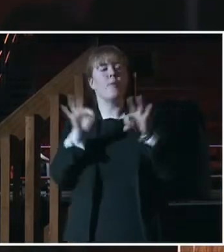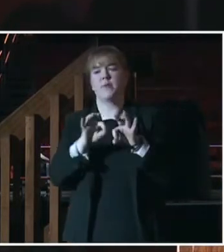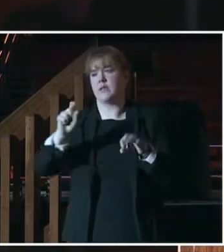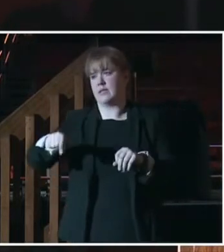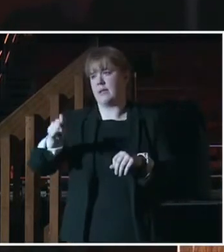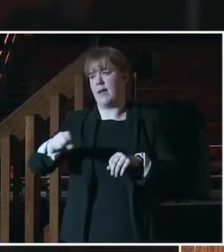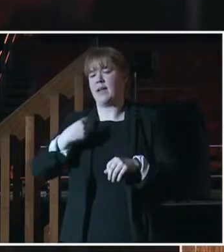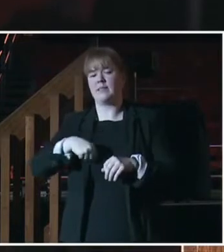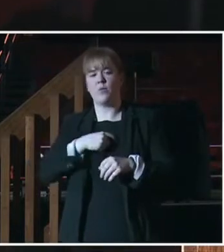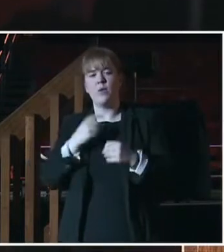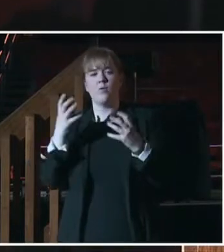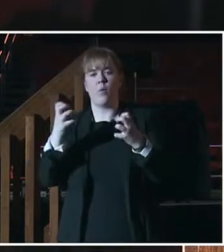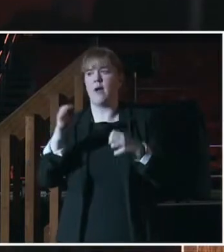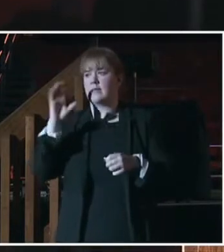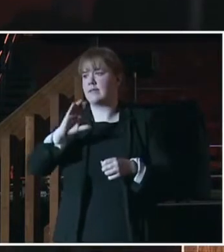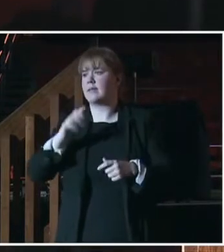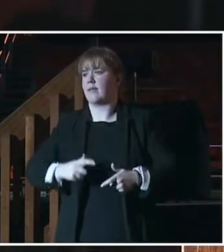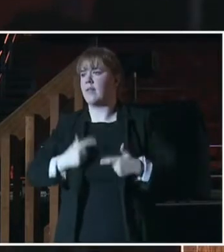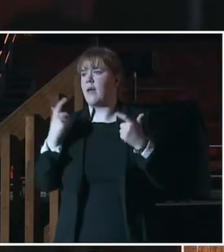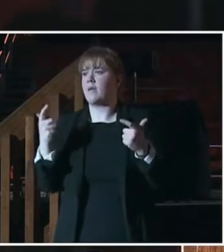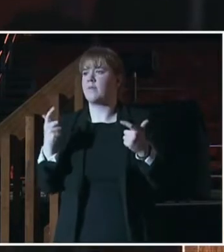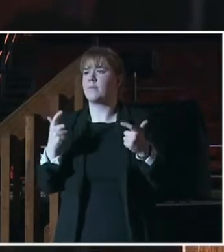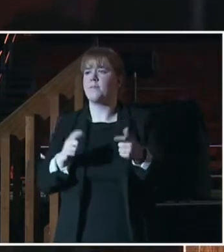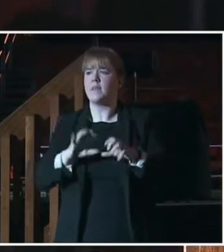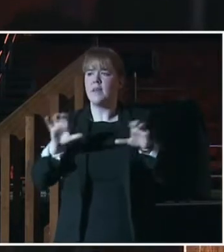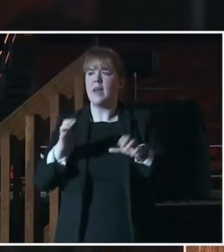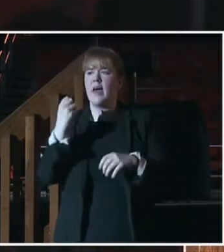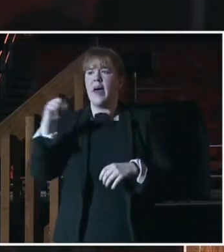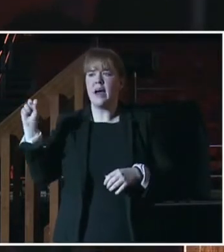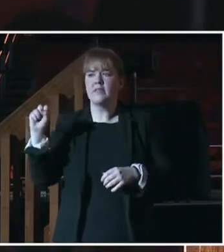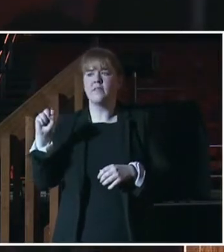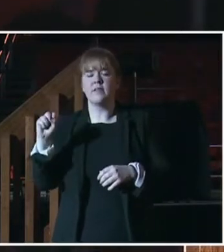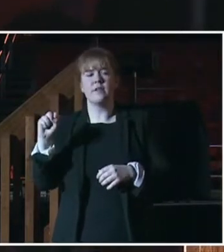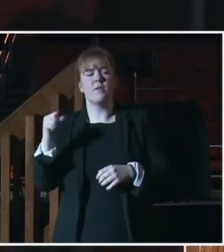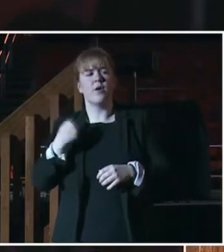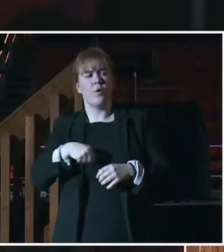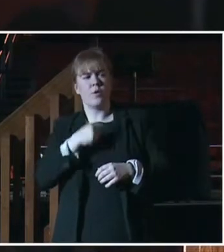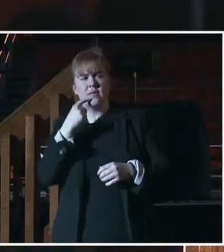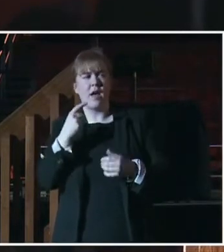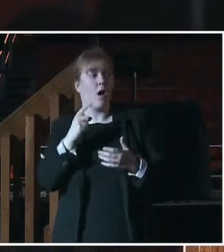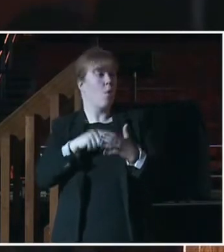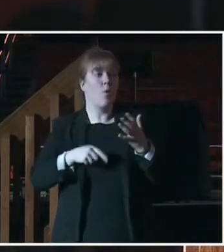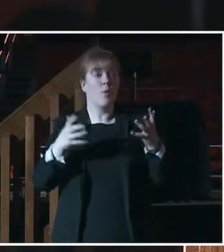we seek. In activism circles, we say, what do we want?